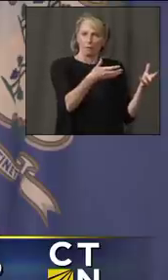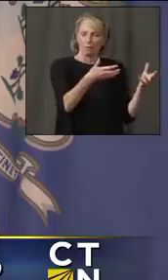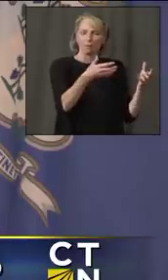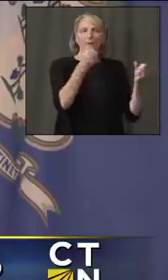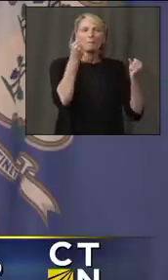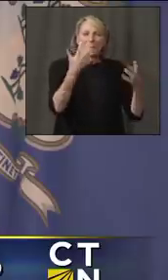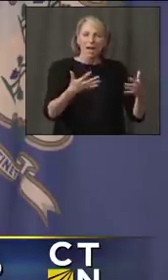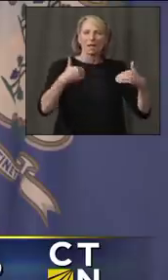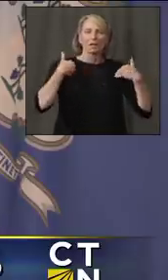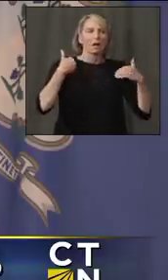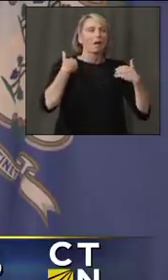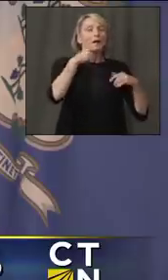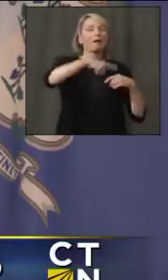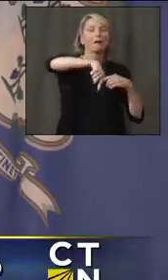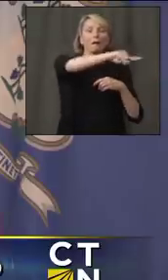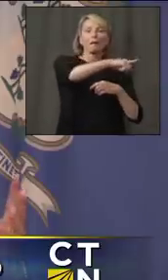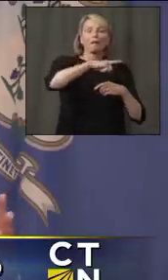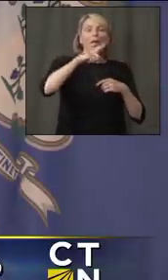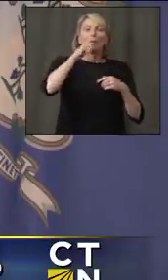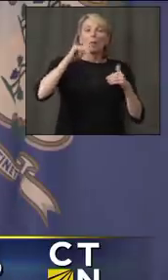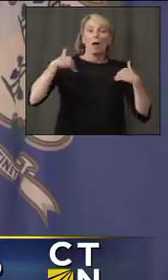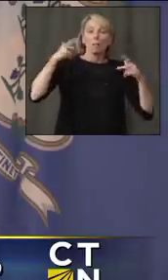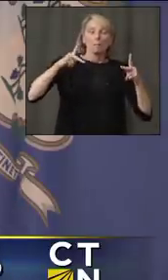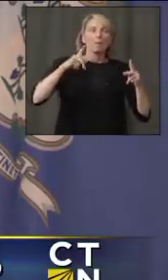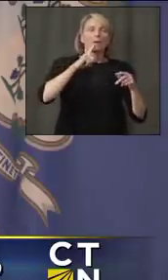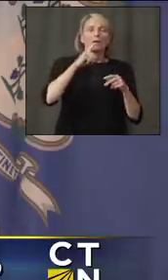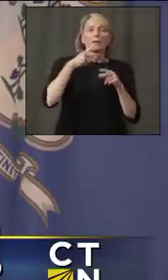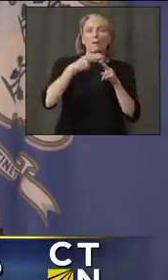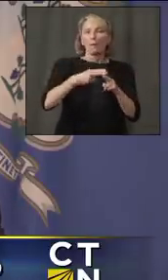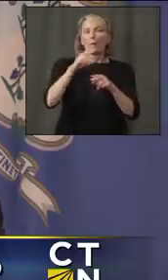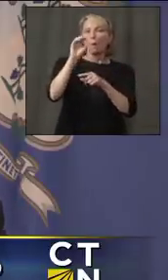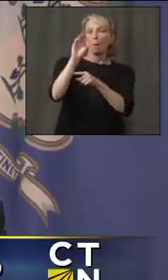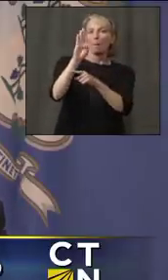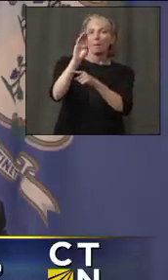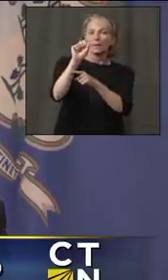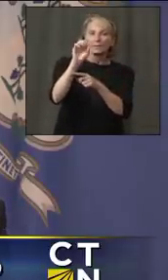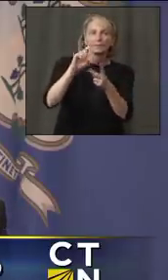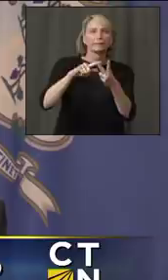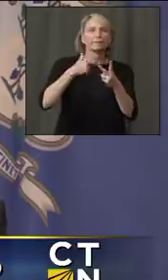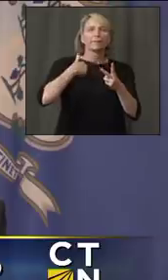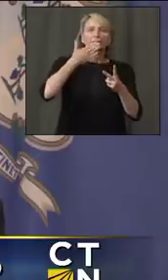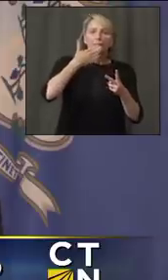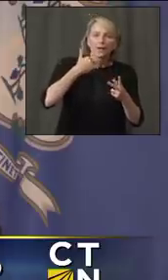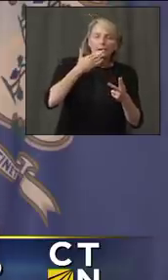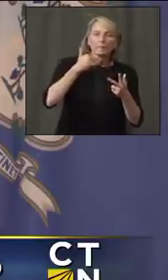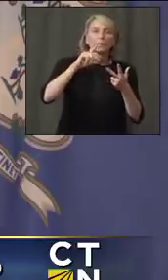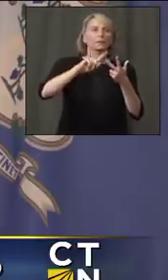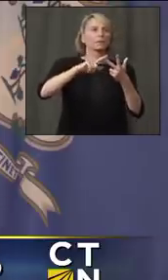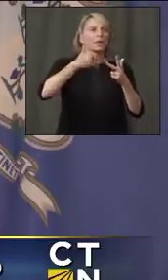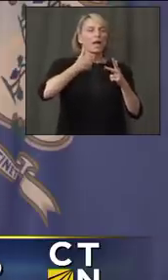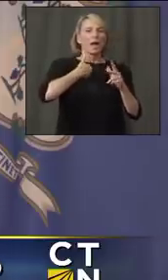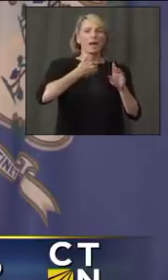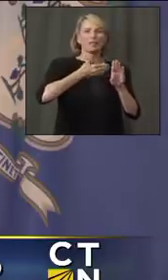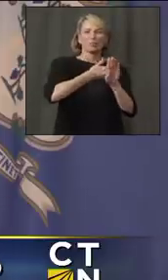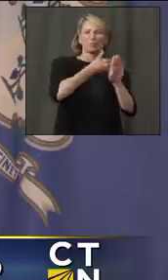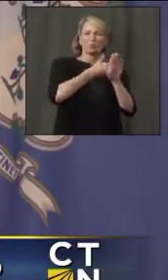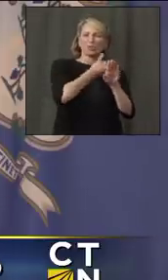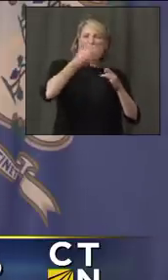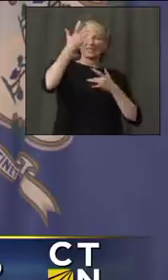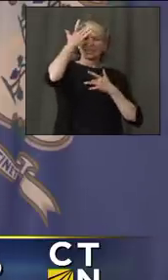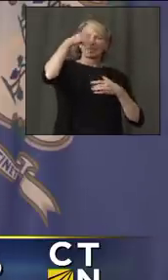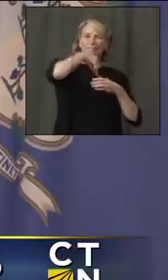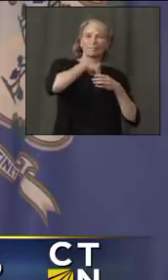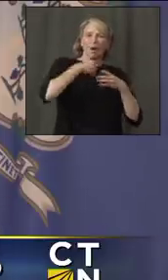are obese, diabetes, have pre-existing conditions. So now you even have some younger people going into the hospital.